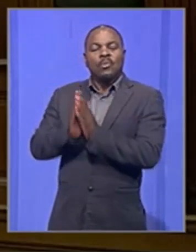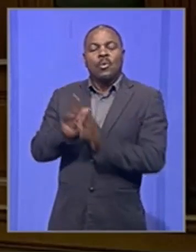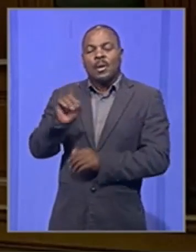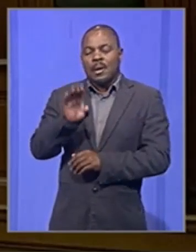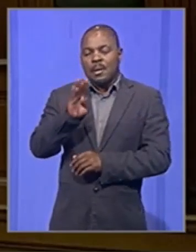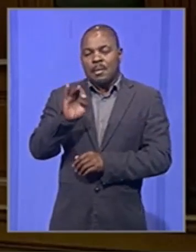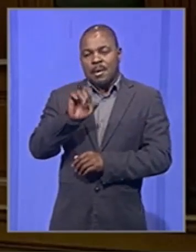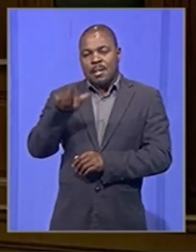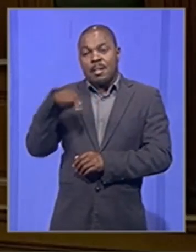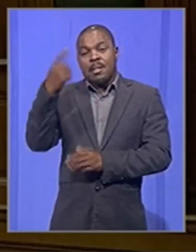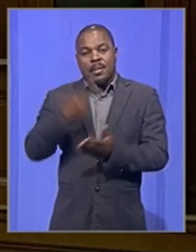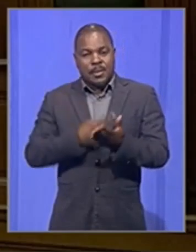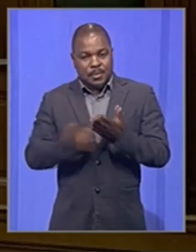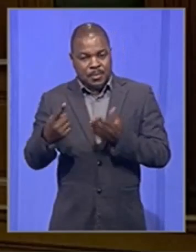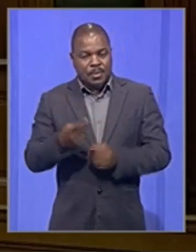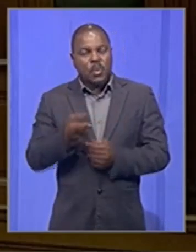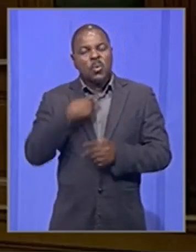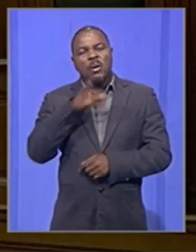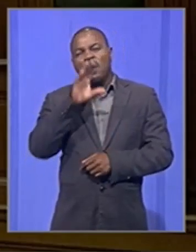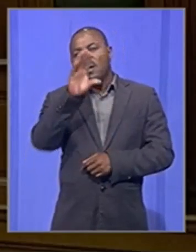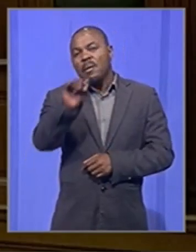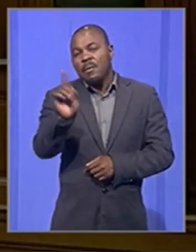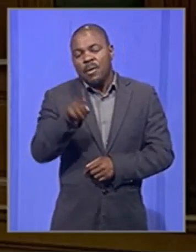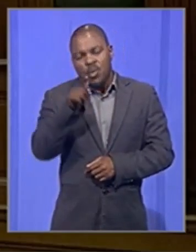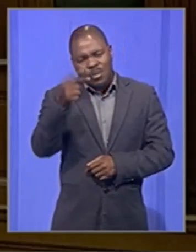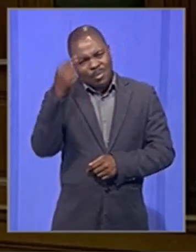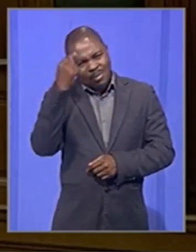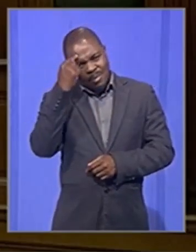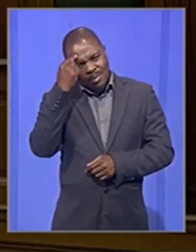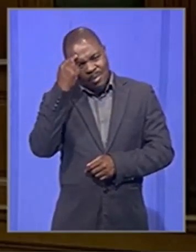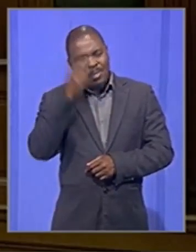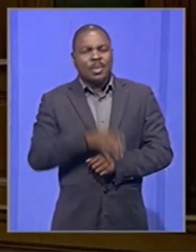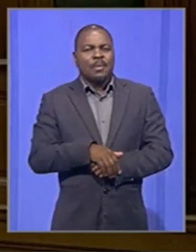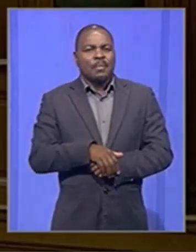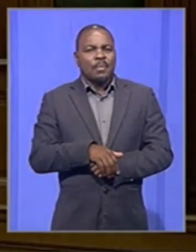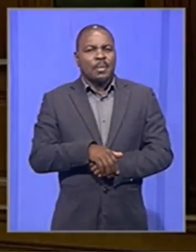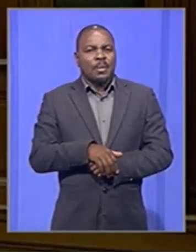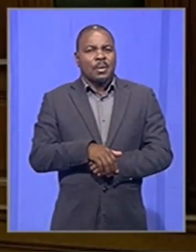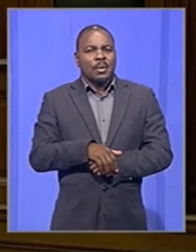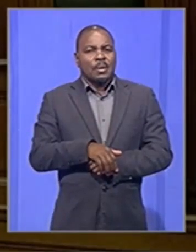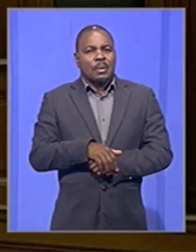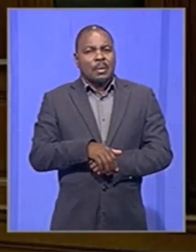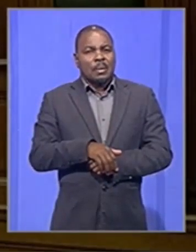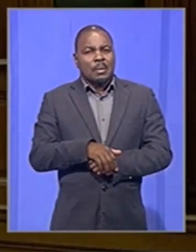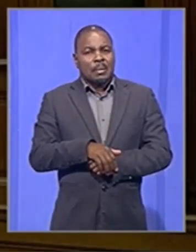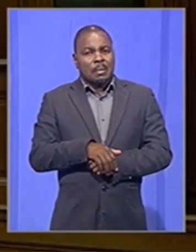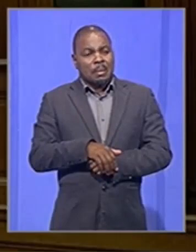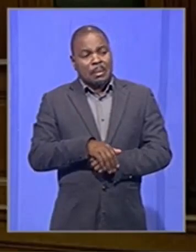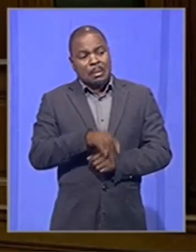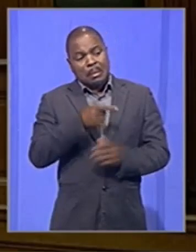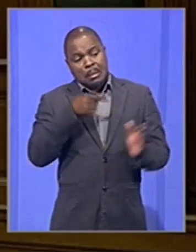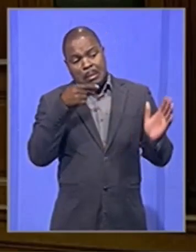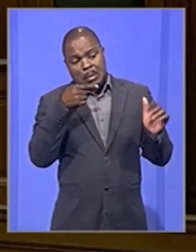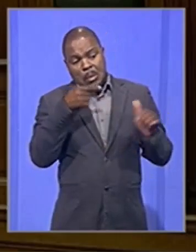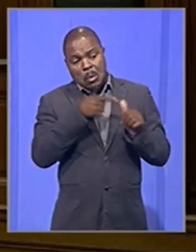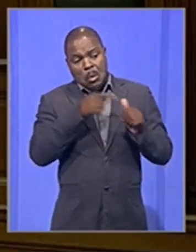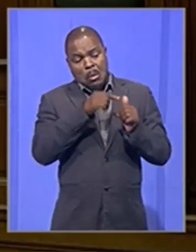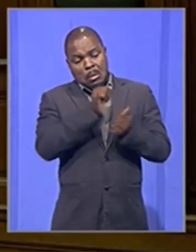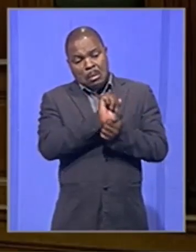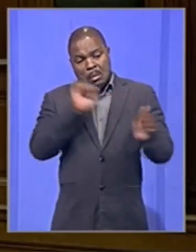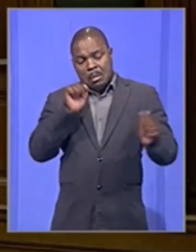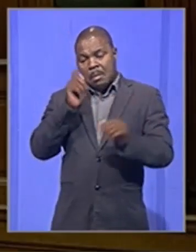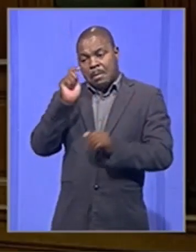beke e tlang. Re go boditse gore wa akanya gore go tshwanelwa tota o tshwanelwa ke go gololwa aka bail